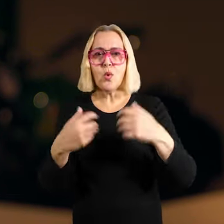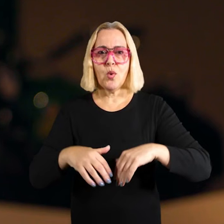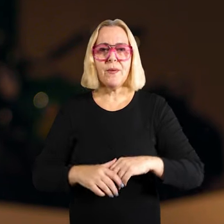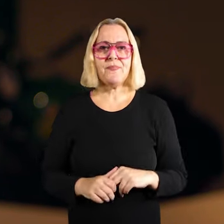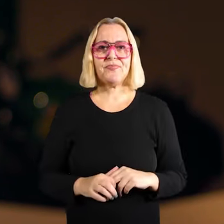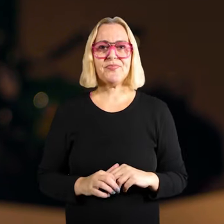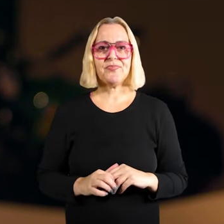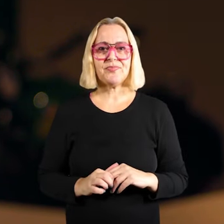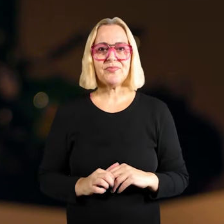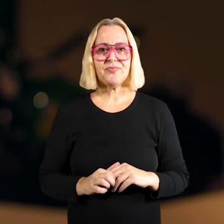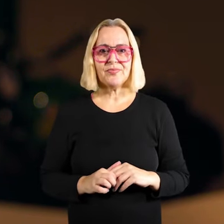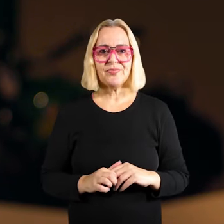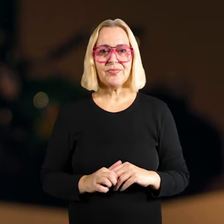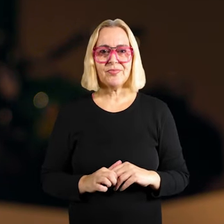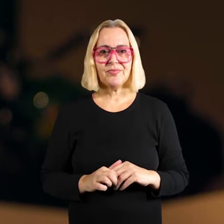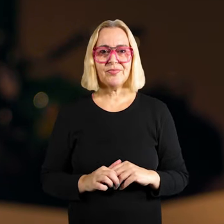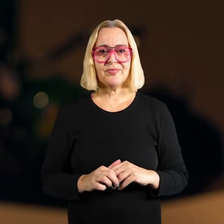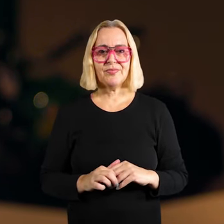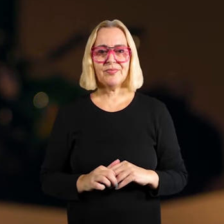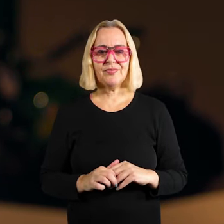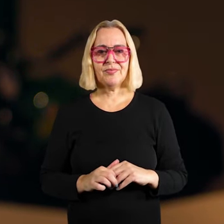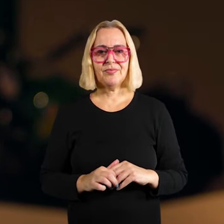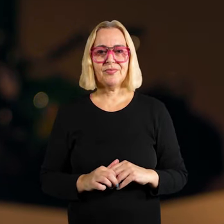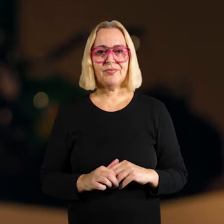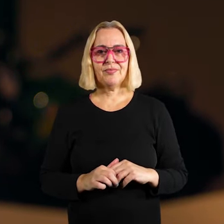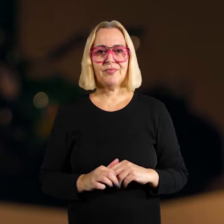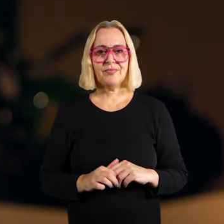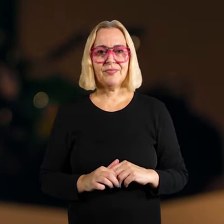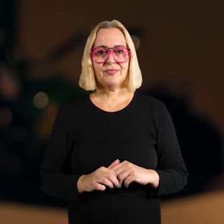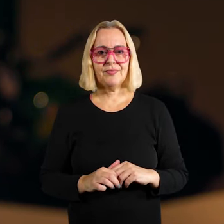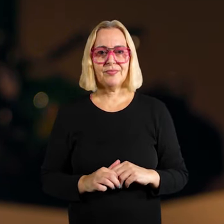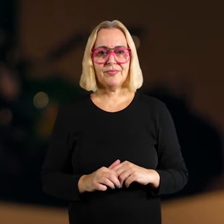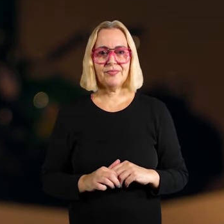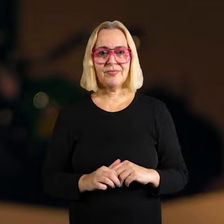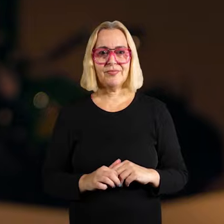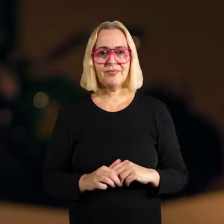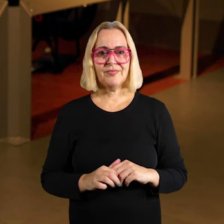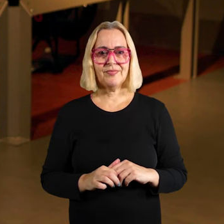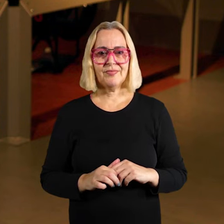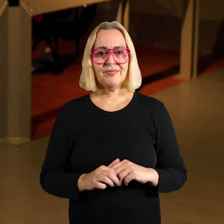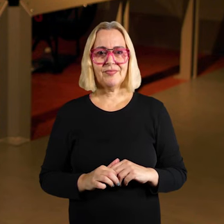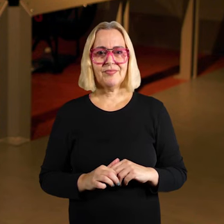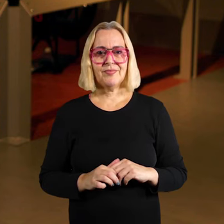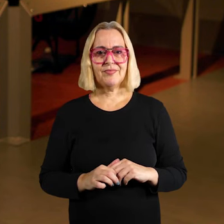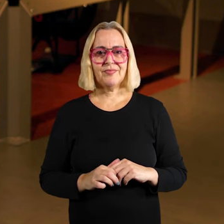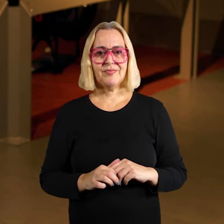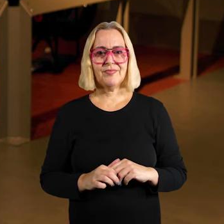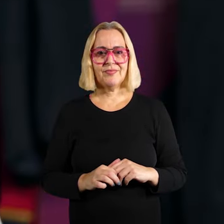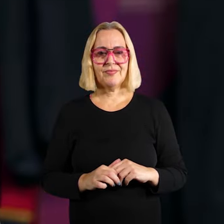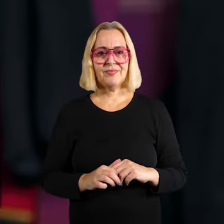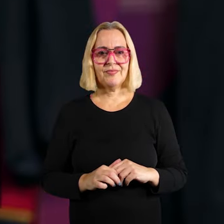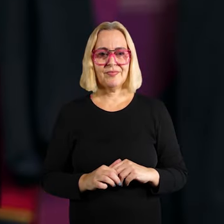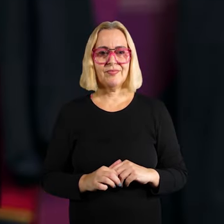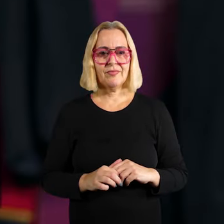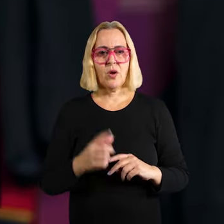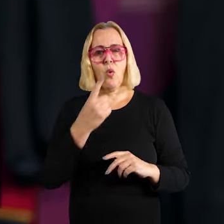writing to read the local newspaper and pick out any staff who had carried out an offence.